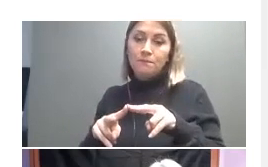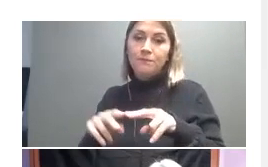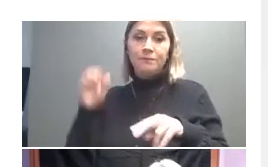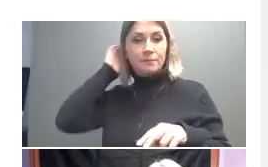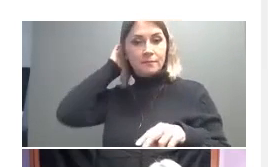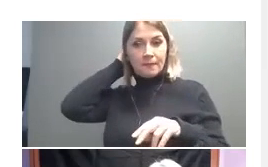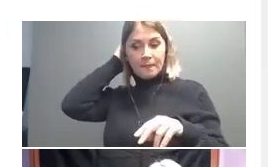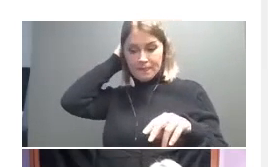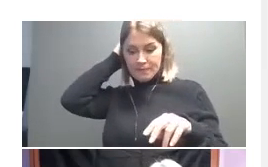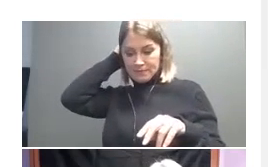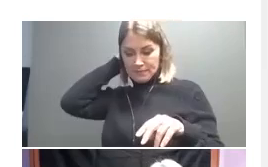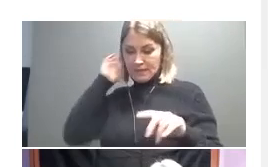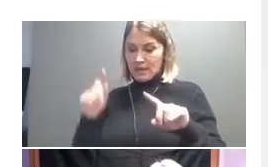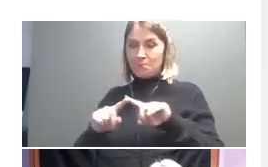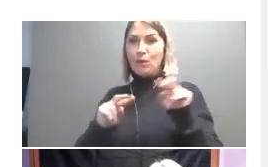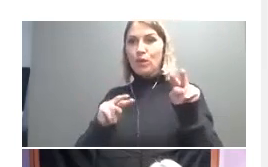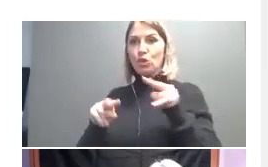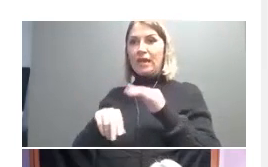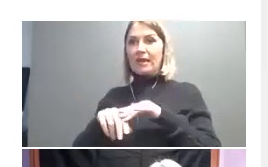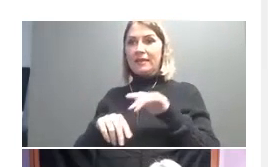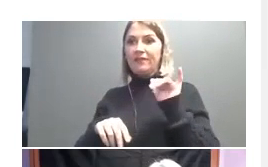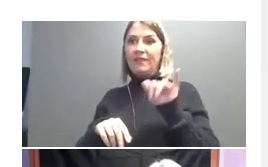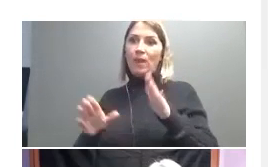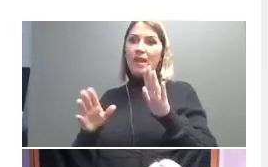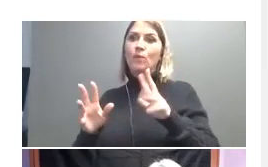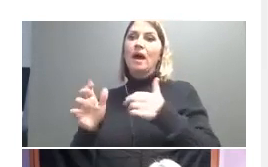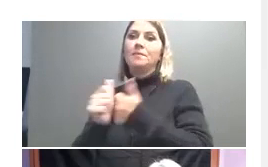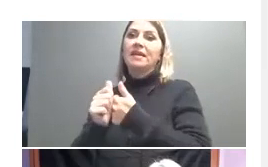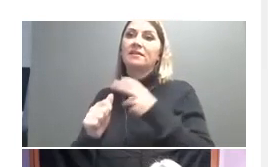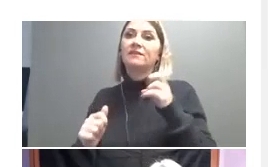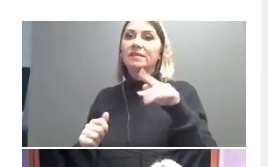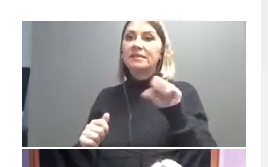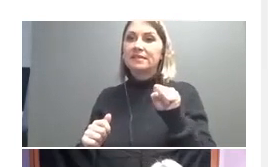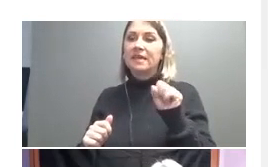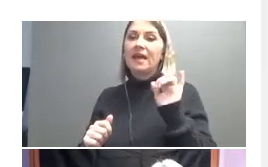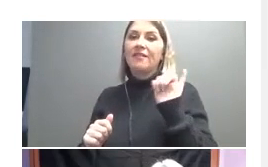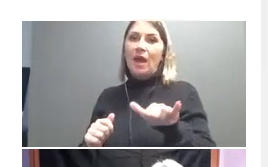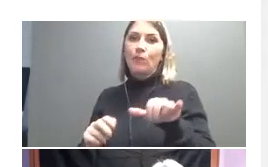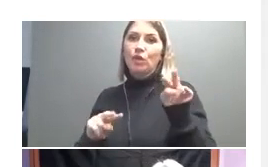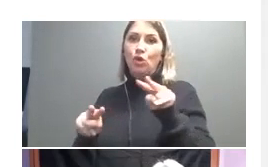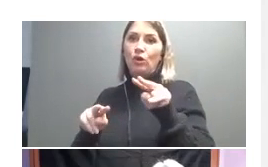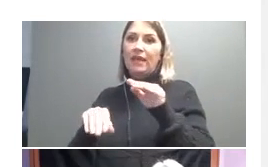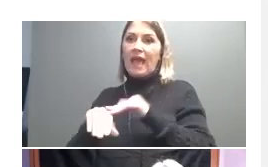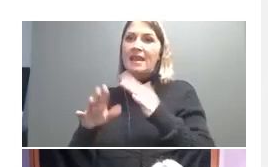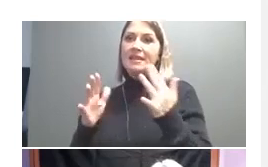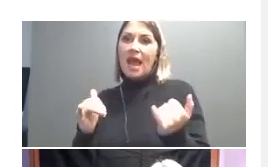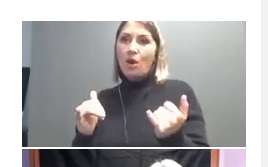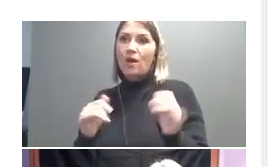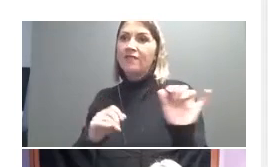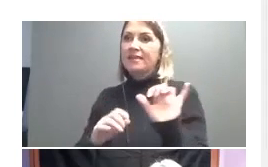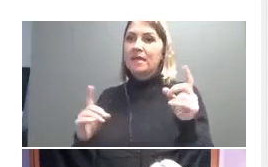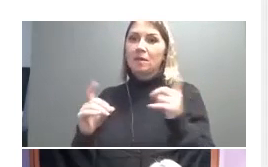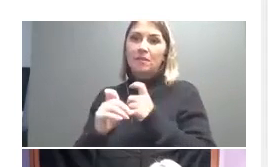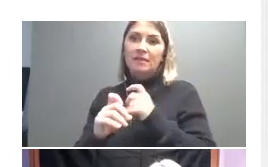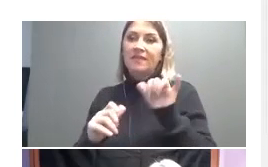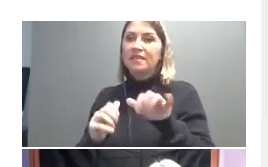But we just looked at it like this, where we only update the vertices that we have looked at right now. The same complexity, this is just a bit